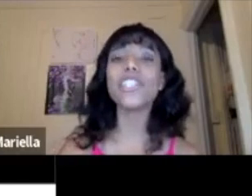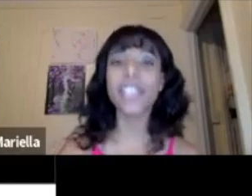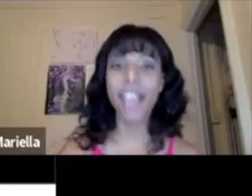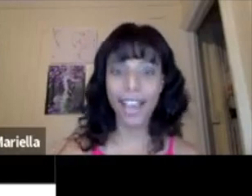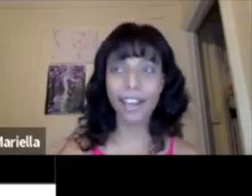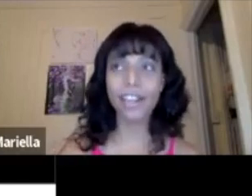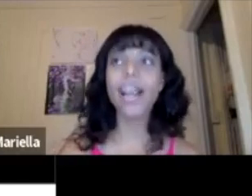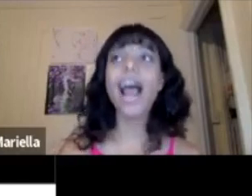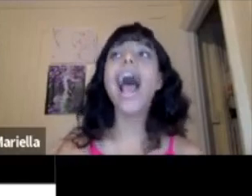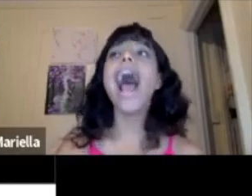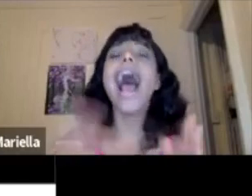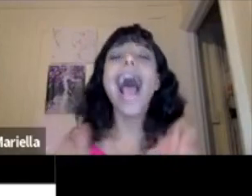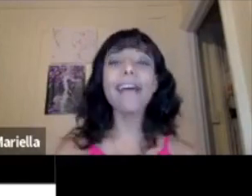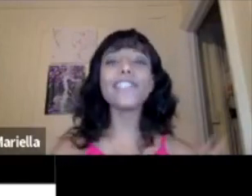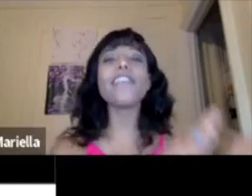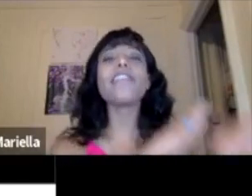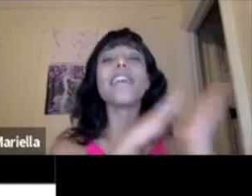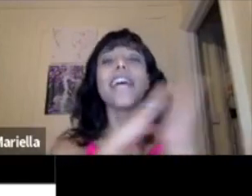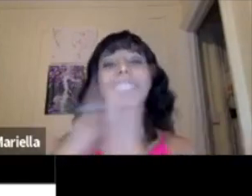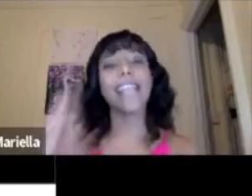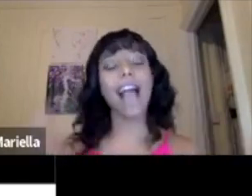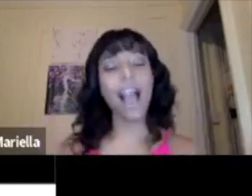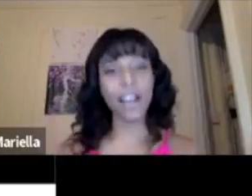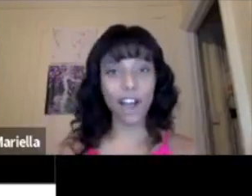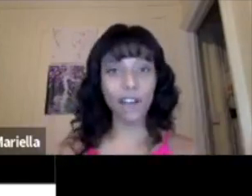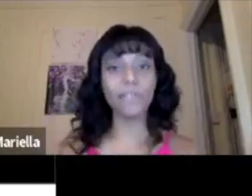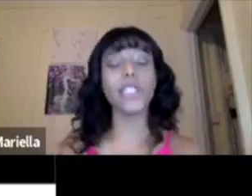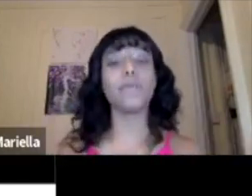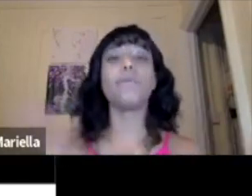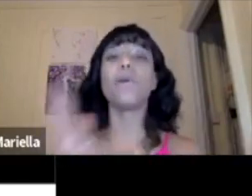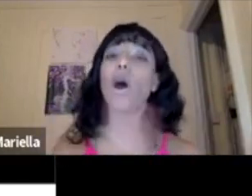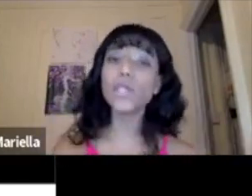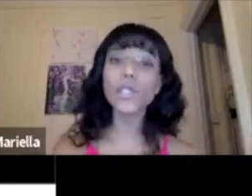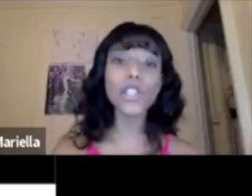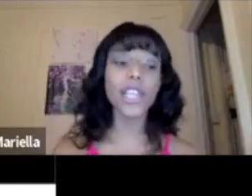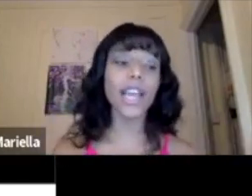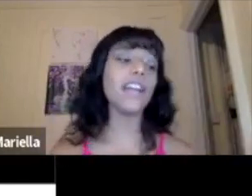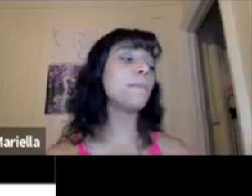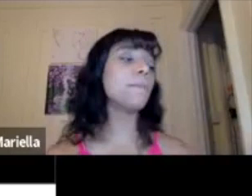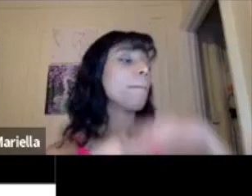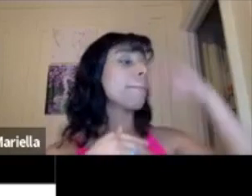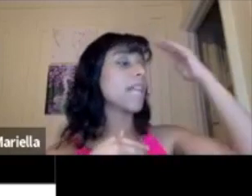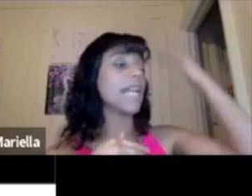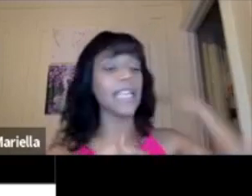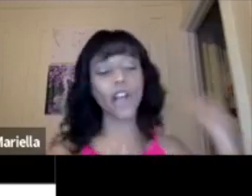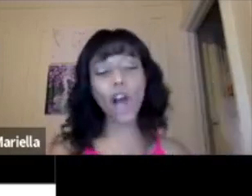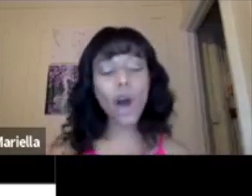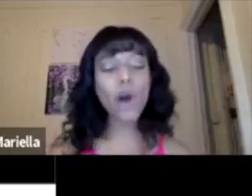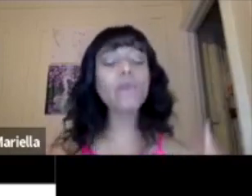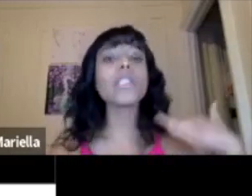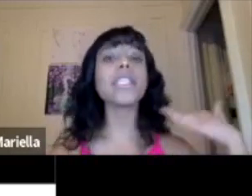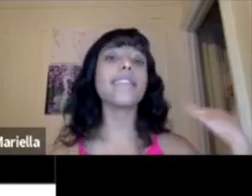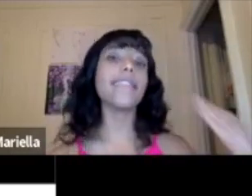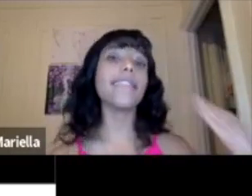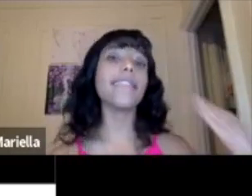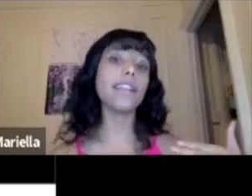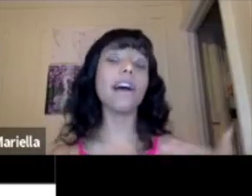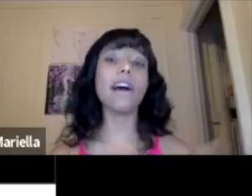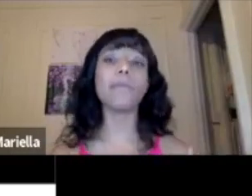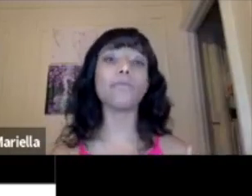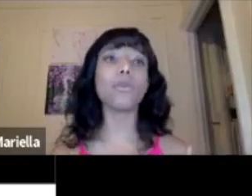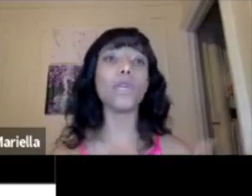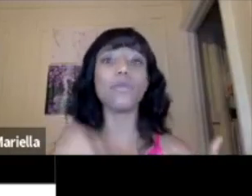be shared after the entire conference. We will also share any codes